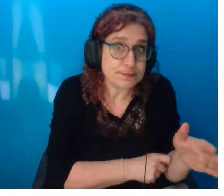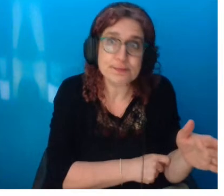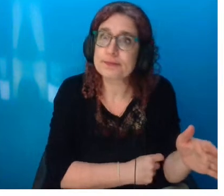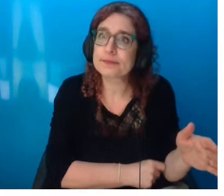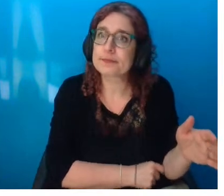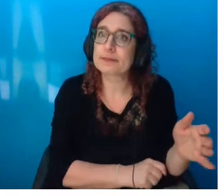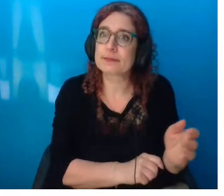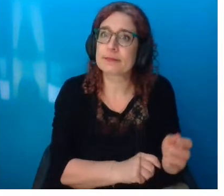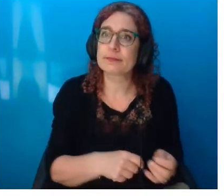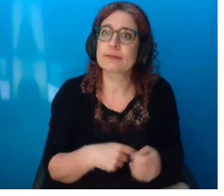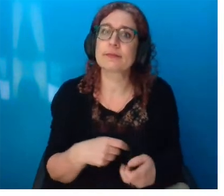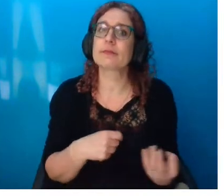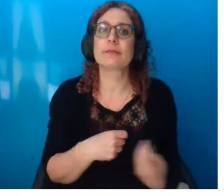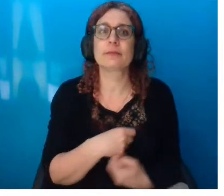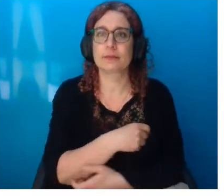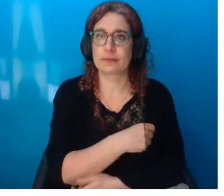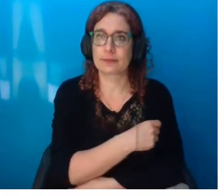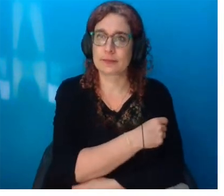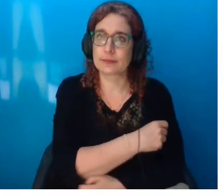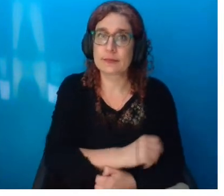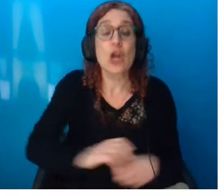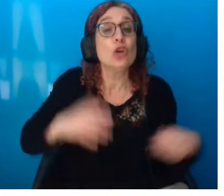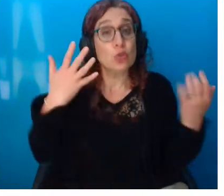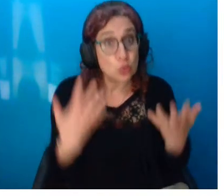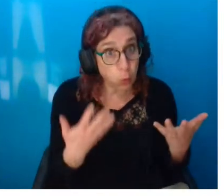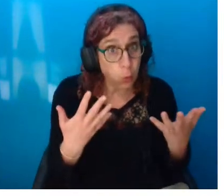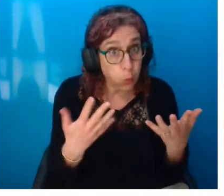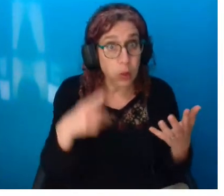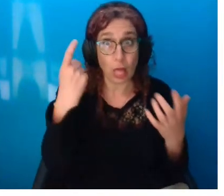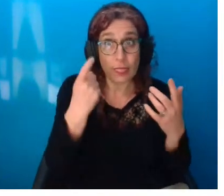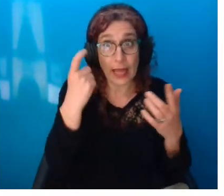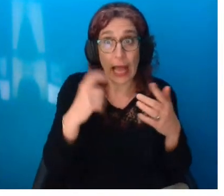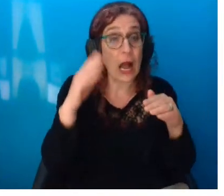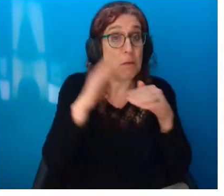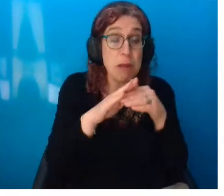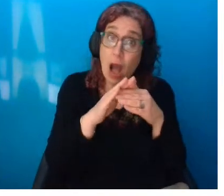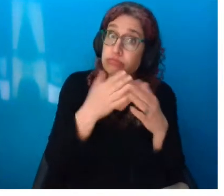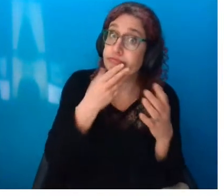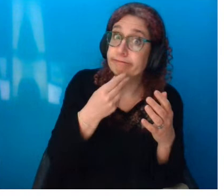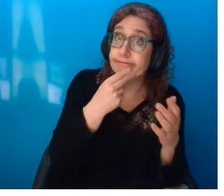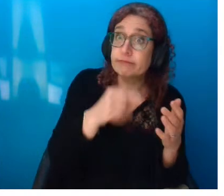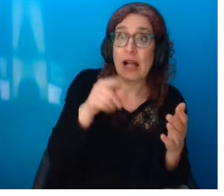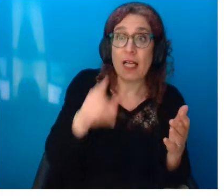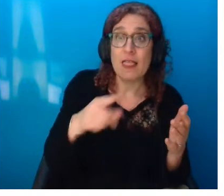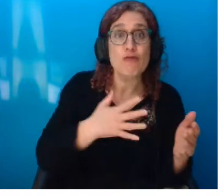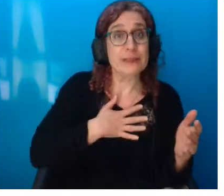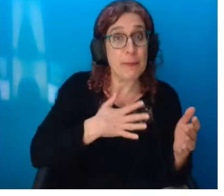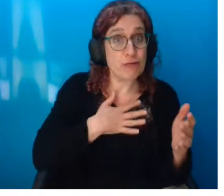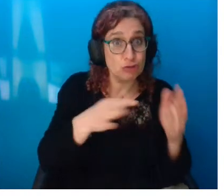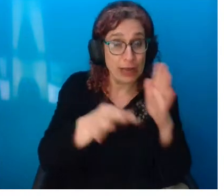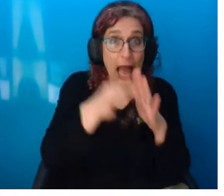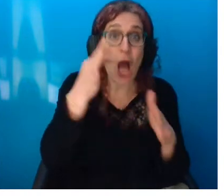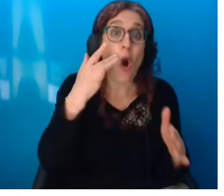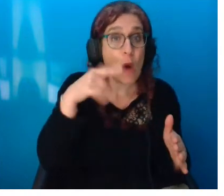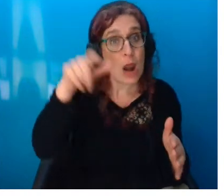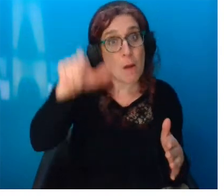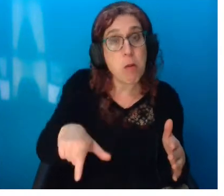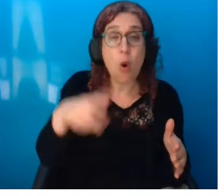So thinking about integrating respiratory care, when a patient comes for their asthma review, we should ask them